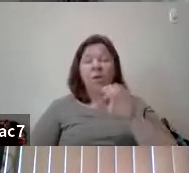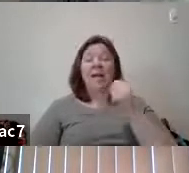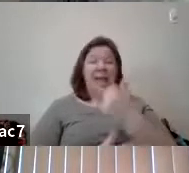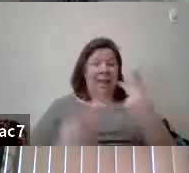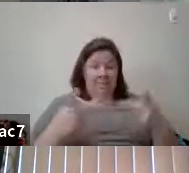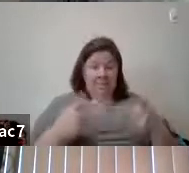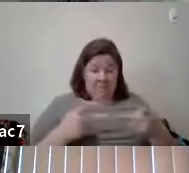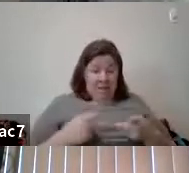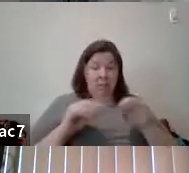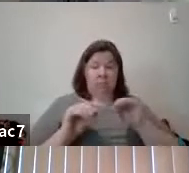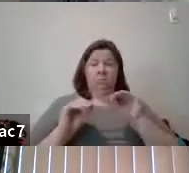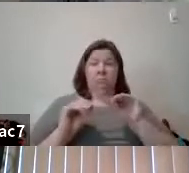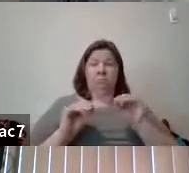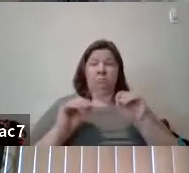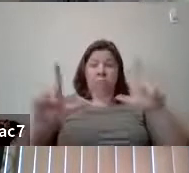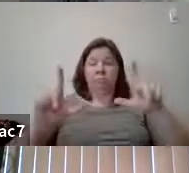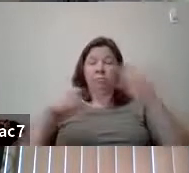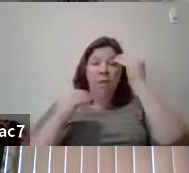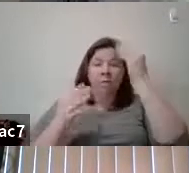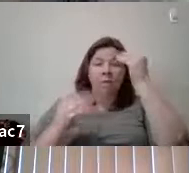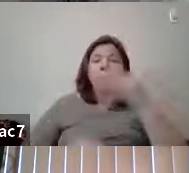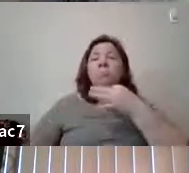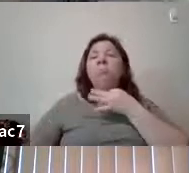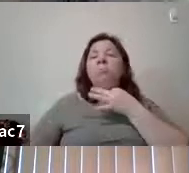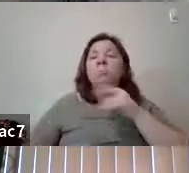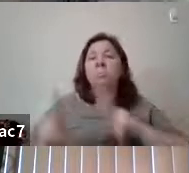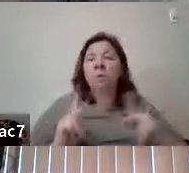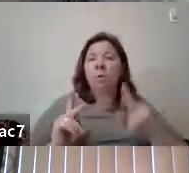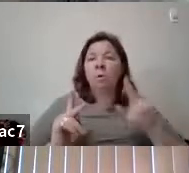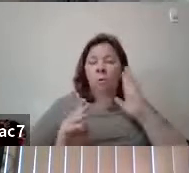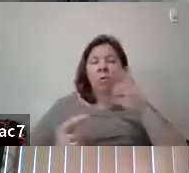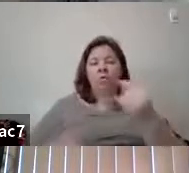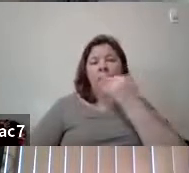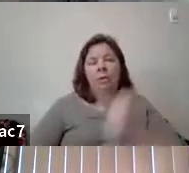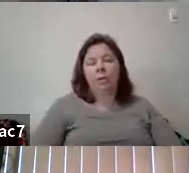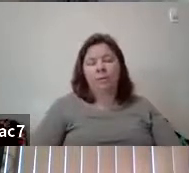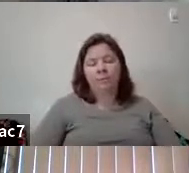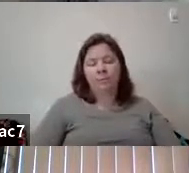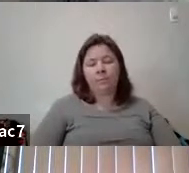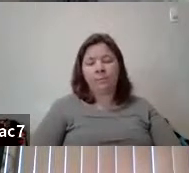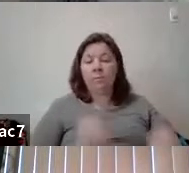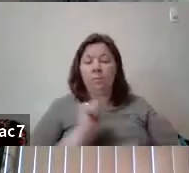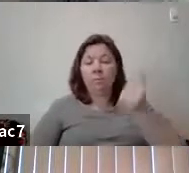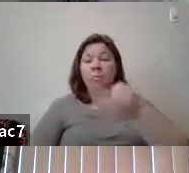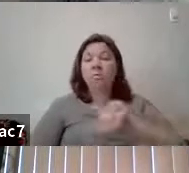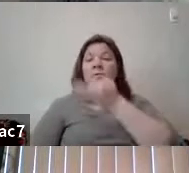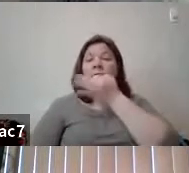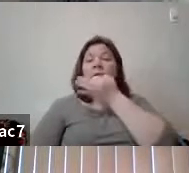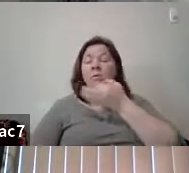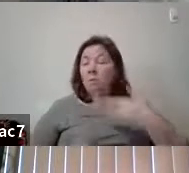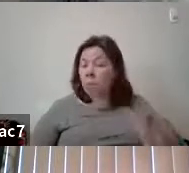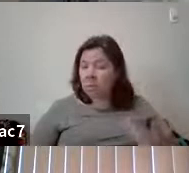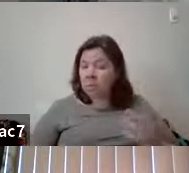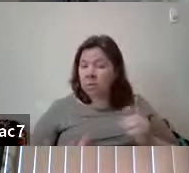out information for people to get curious, you're going to do better. And the most effective of all is a